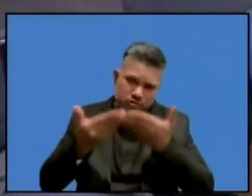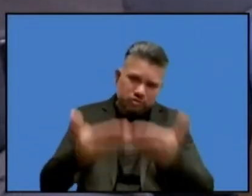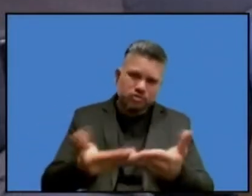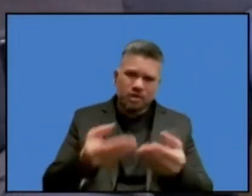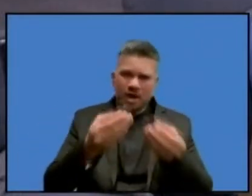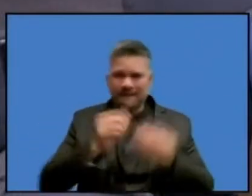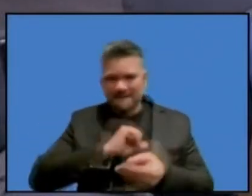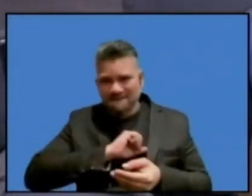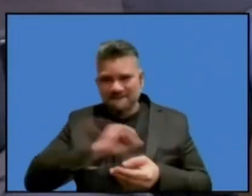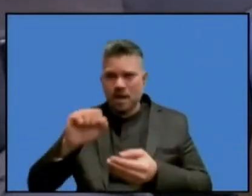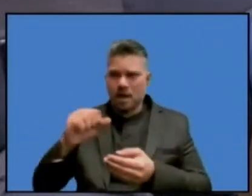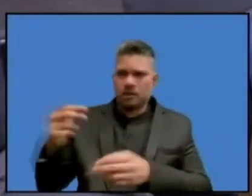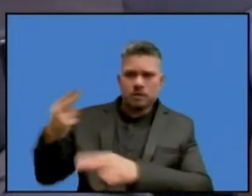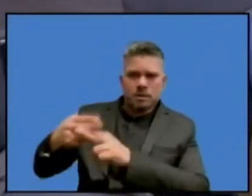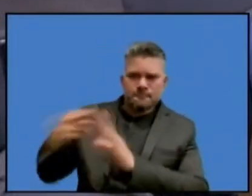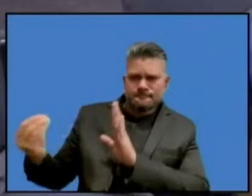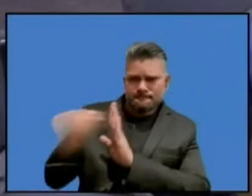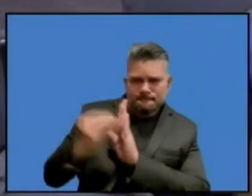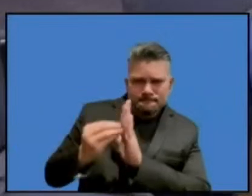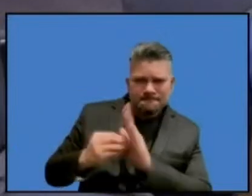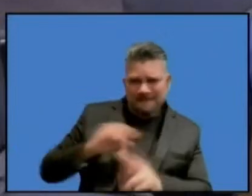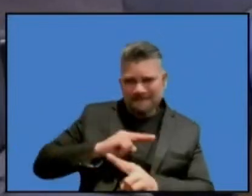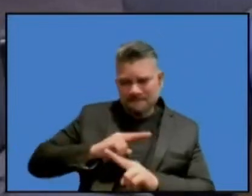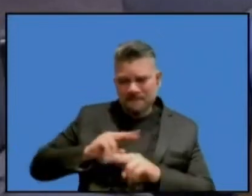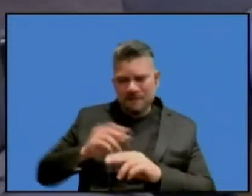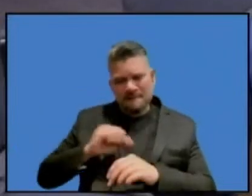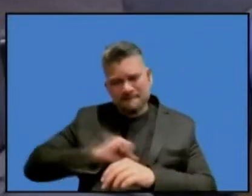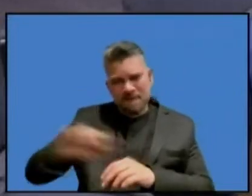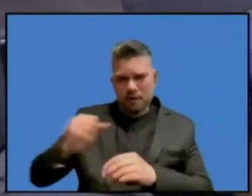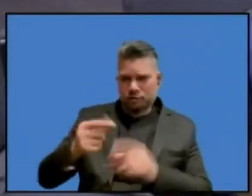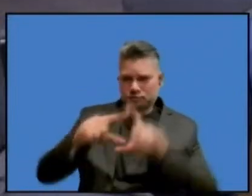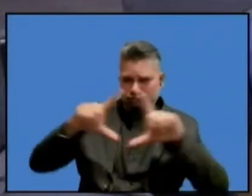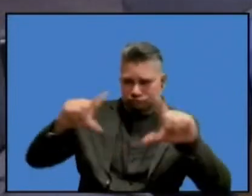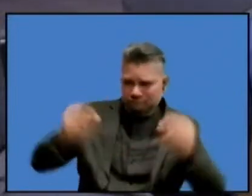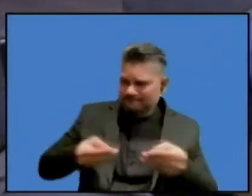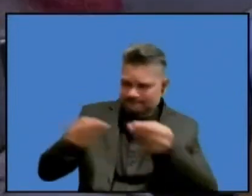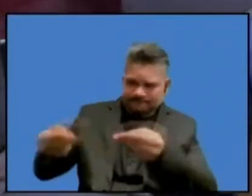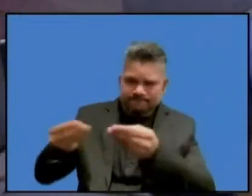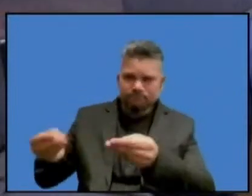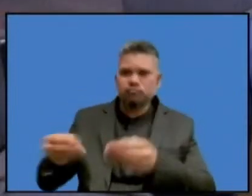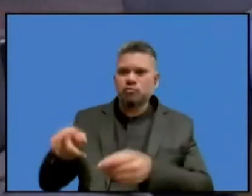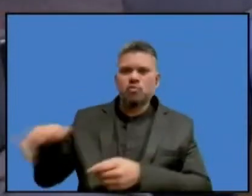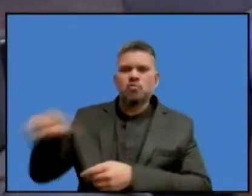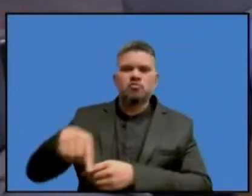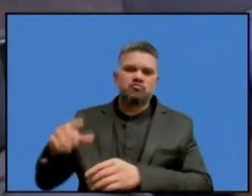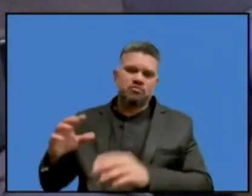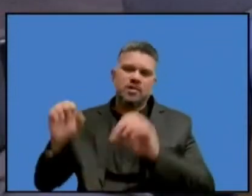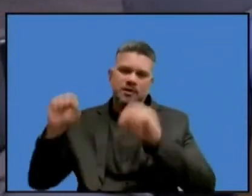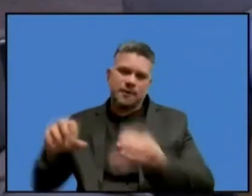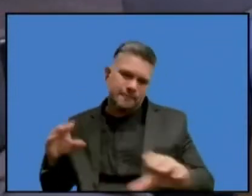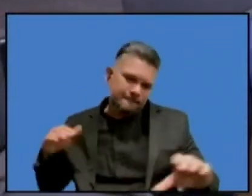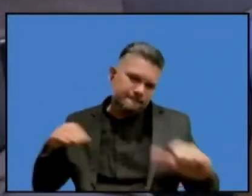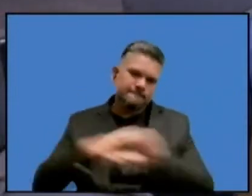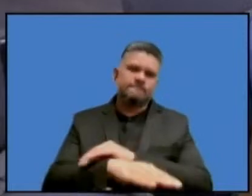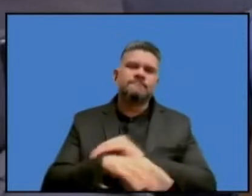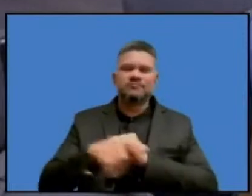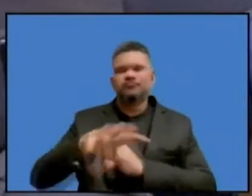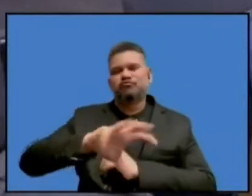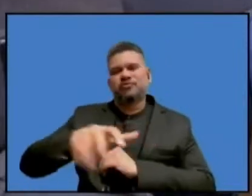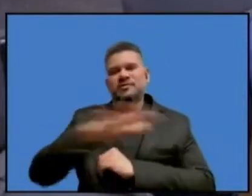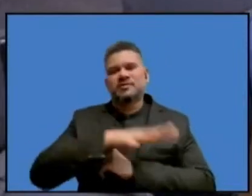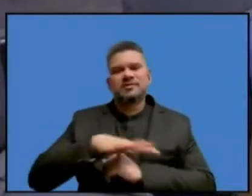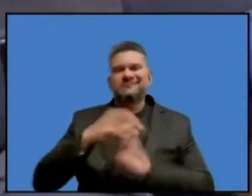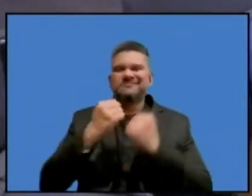to reduce backlogs and provide asylum seekers with the registration documentation and proof of legal identity necessary to safeguard their